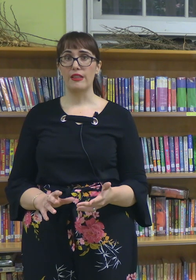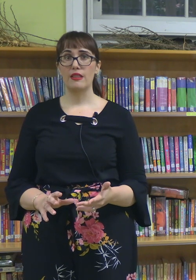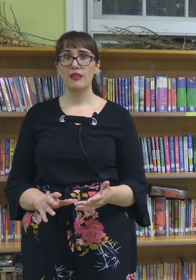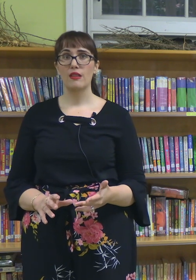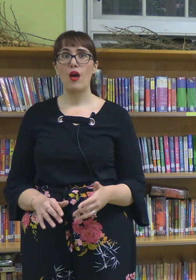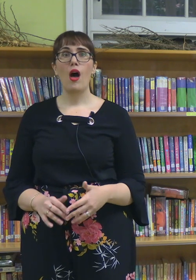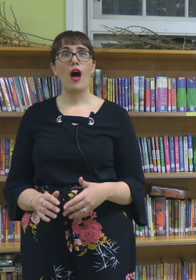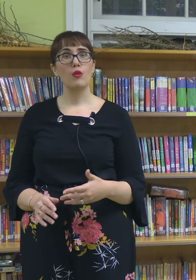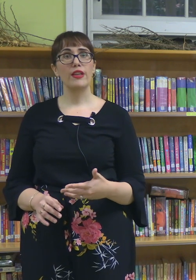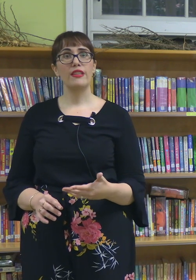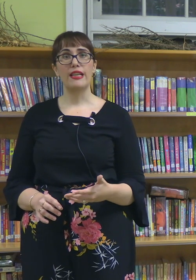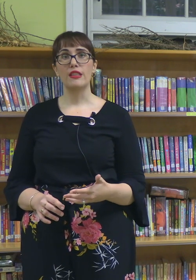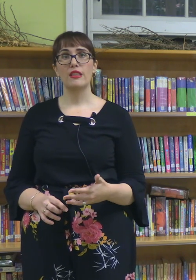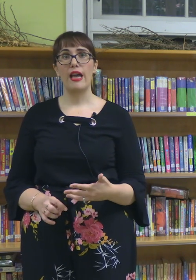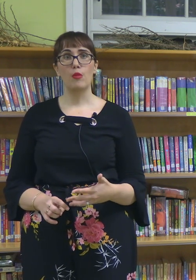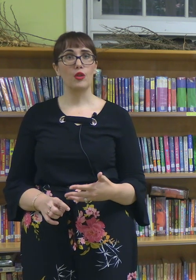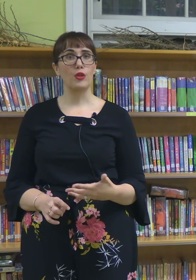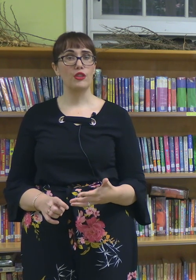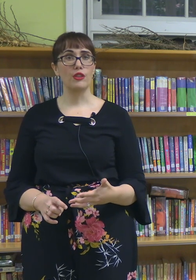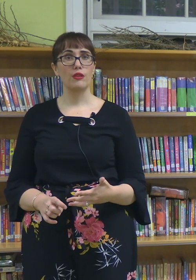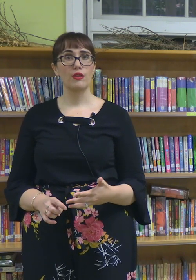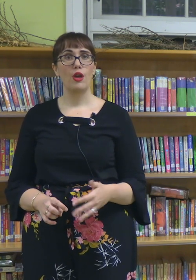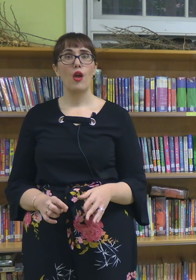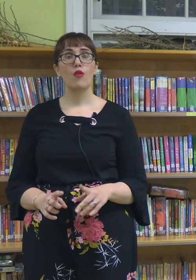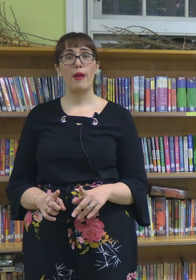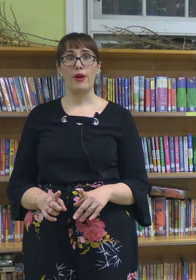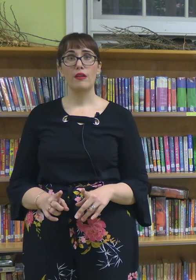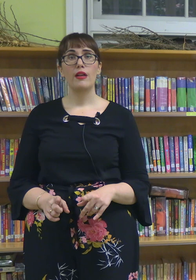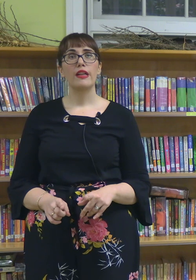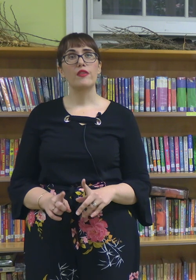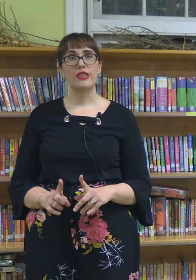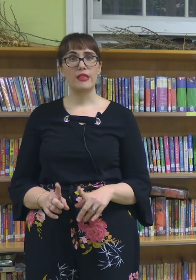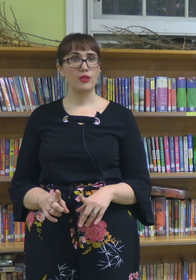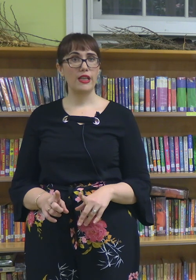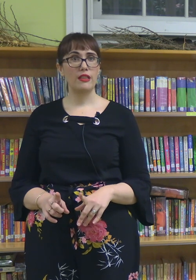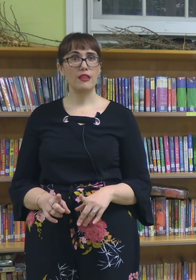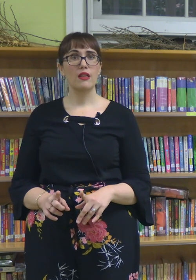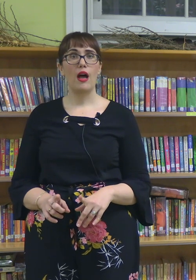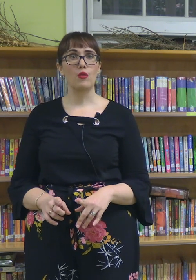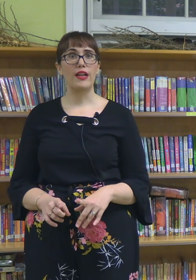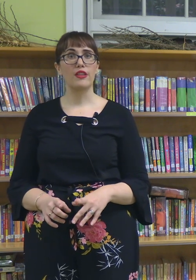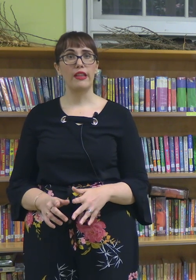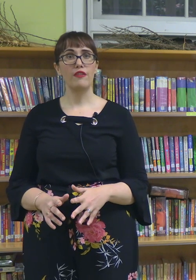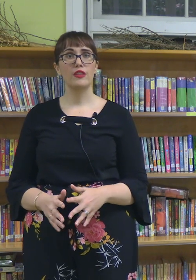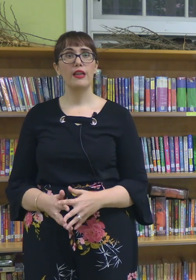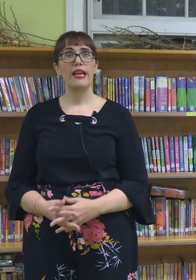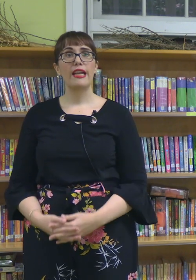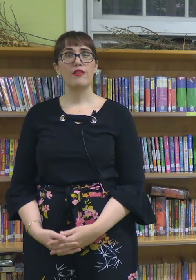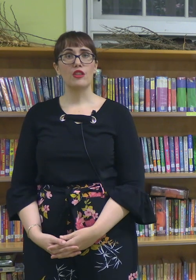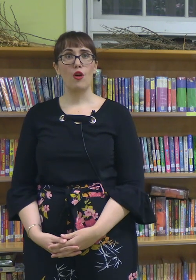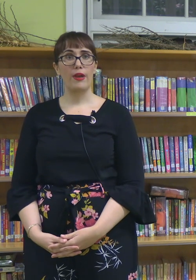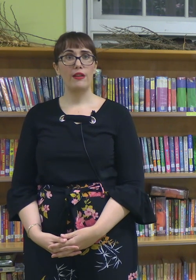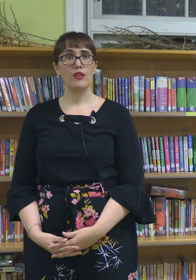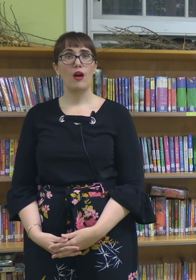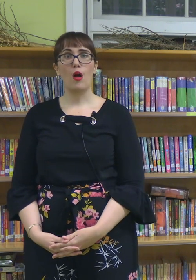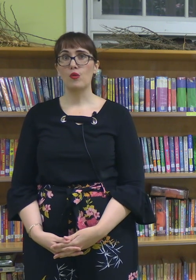Let's practice. I will read the sentence and model what to do. Remember, if it's a simple sentence, I will run to the left. If